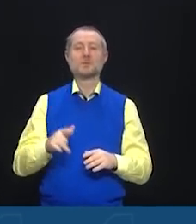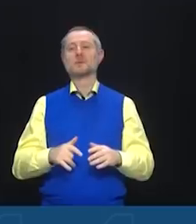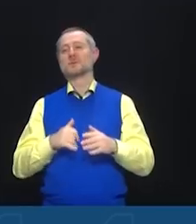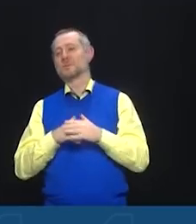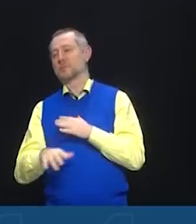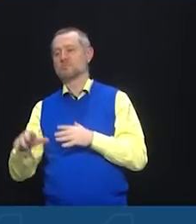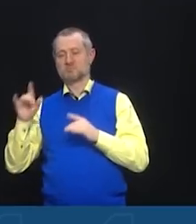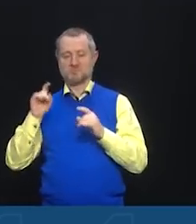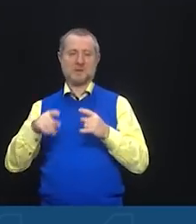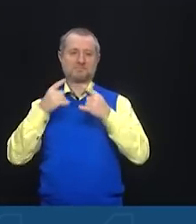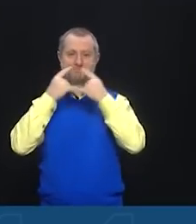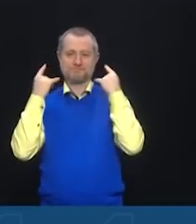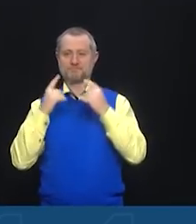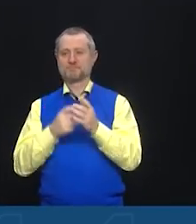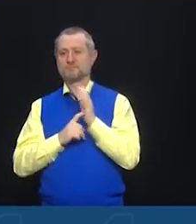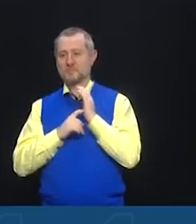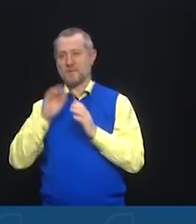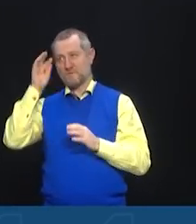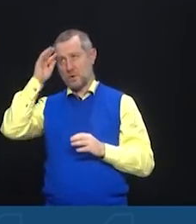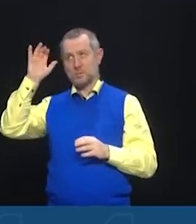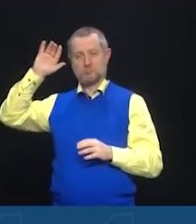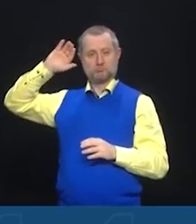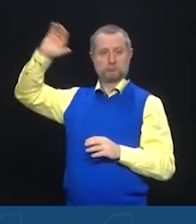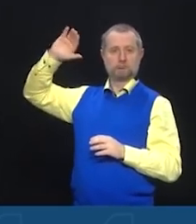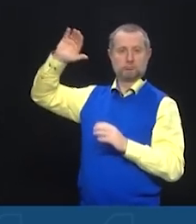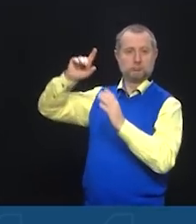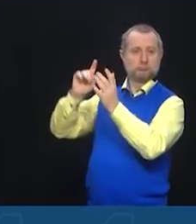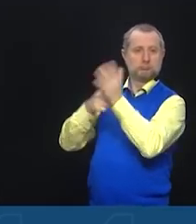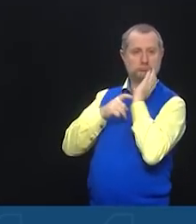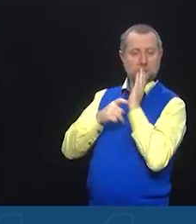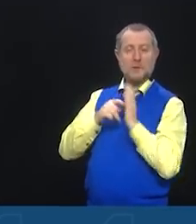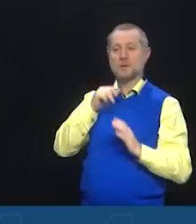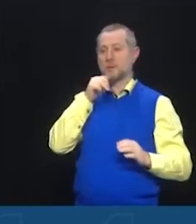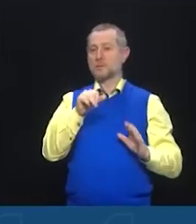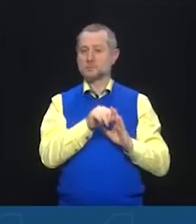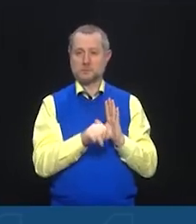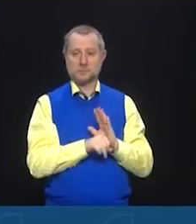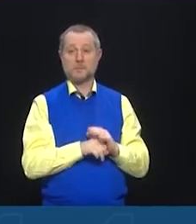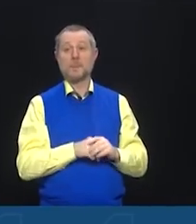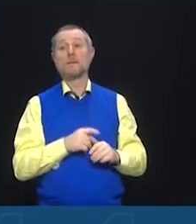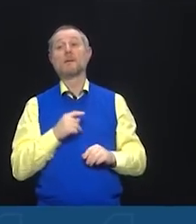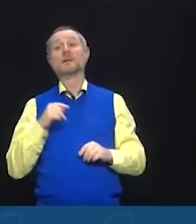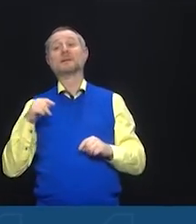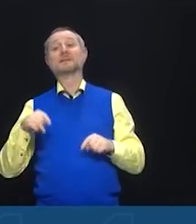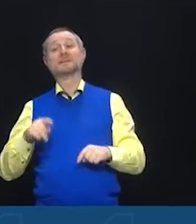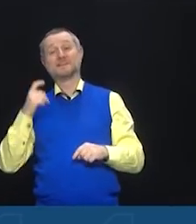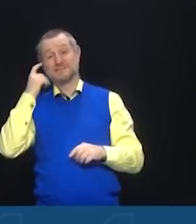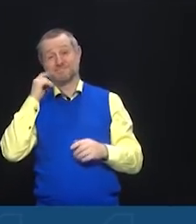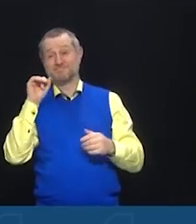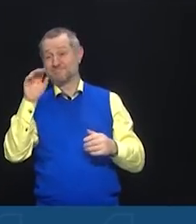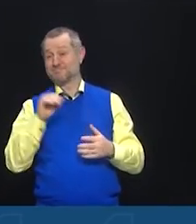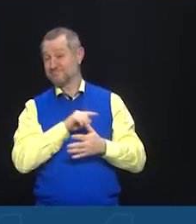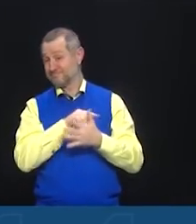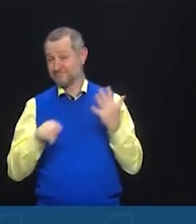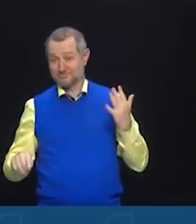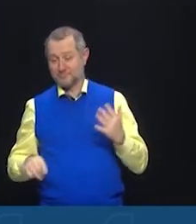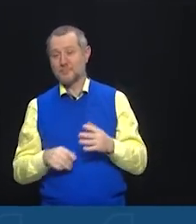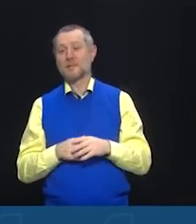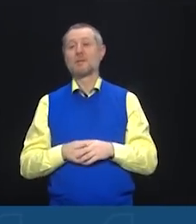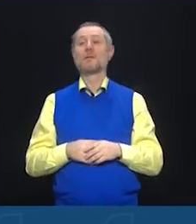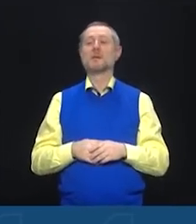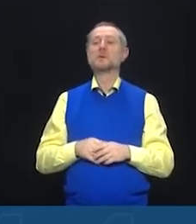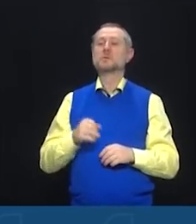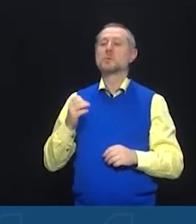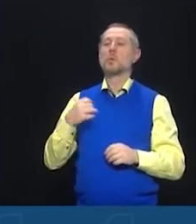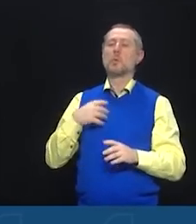train stations. So what I have done with respect to these categories, because we're focusing on this children's masks in schools today,